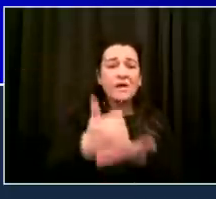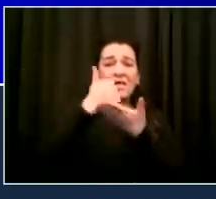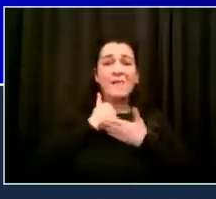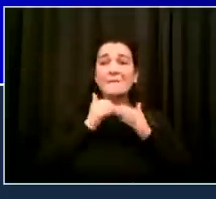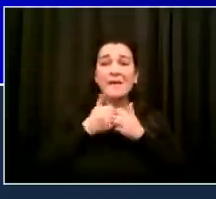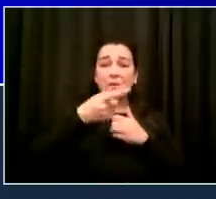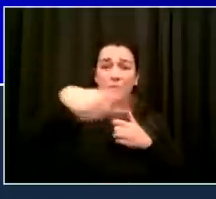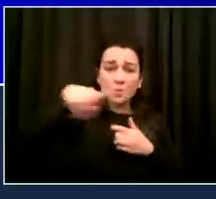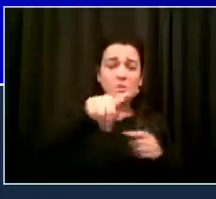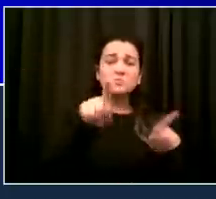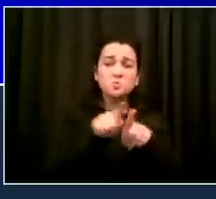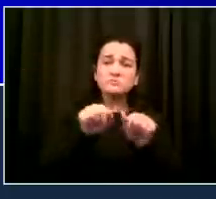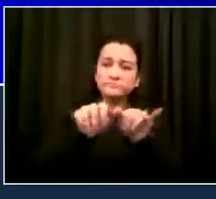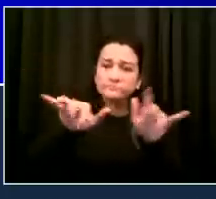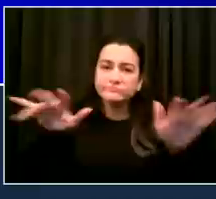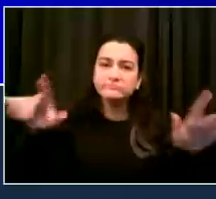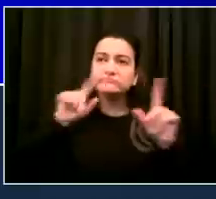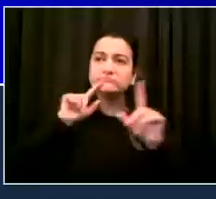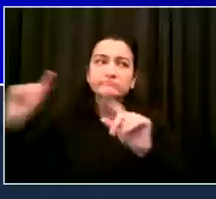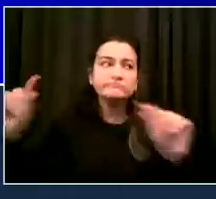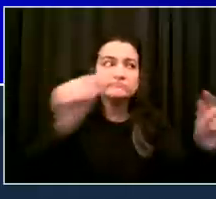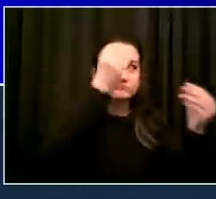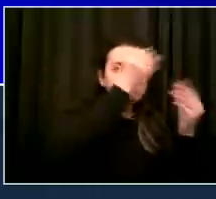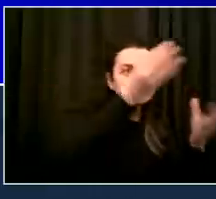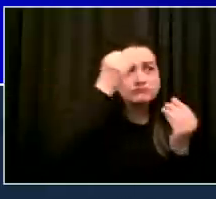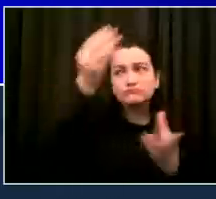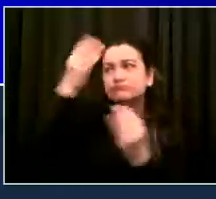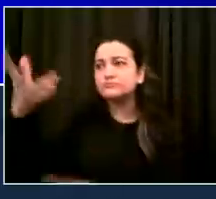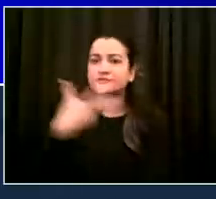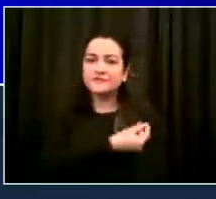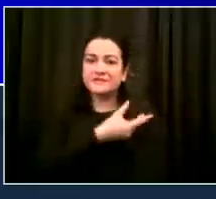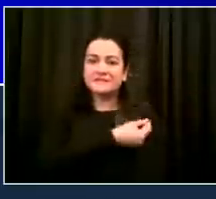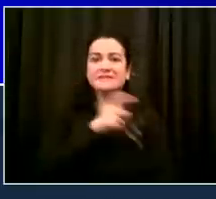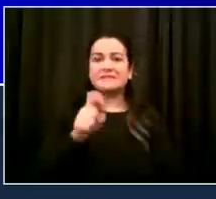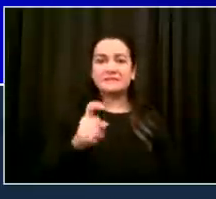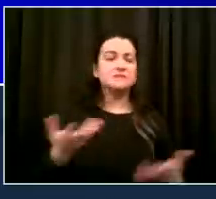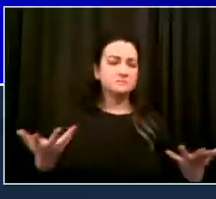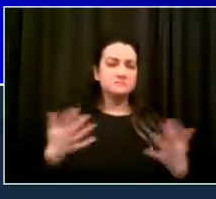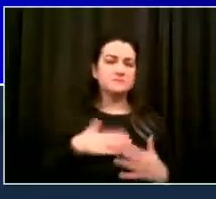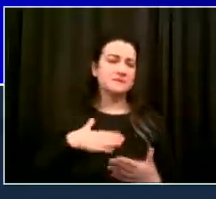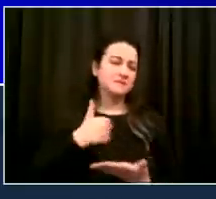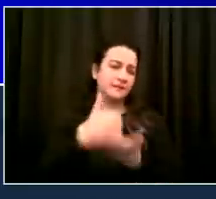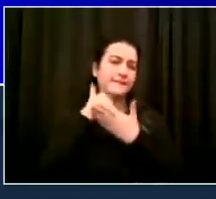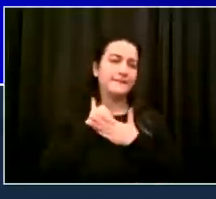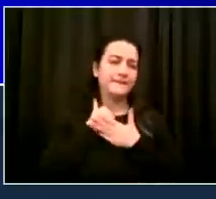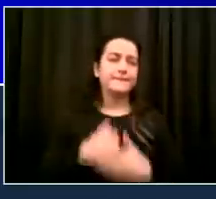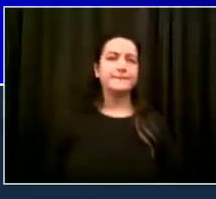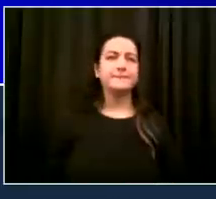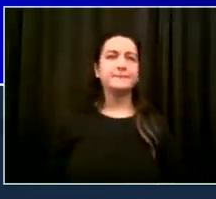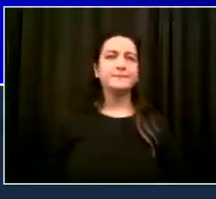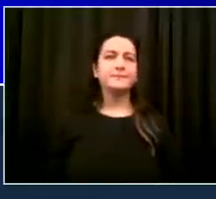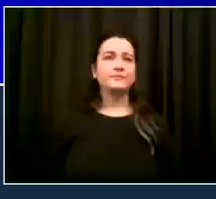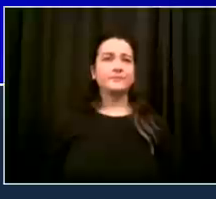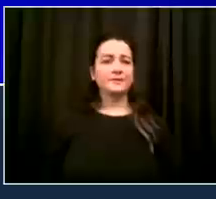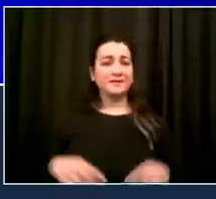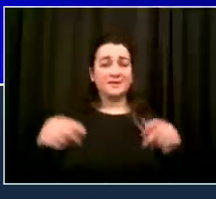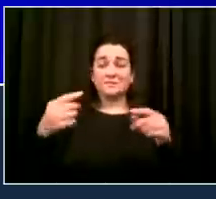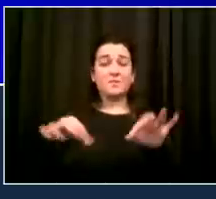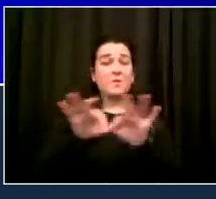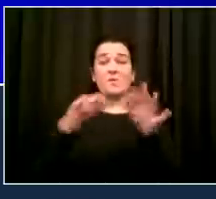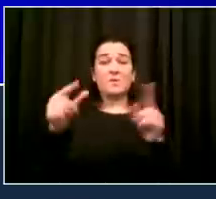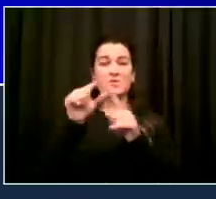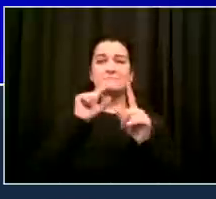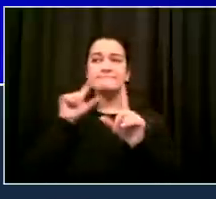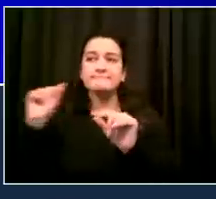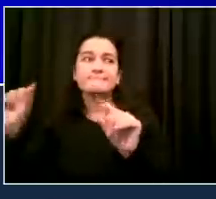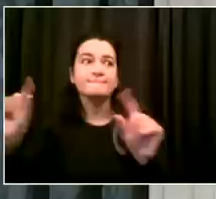sure that everyone is vaccinated. And we want to spread the word. Again, the vaccine is safe and easy to get.